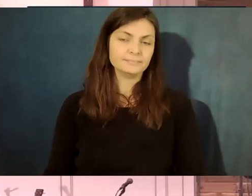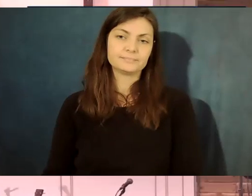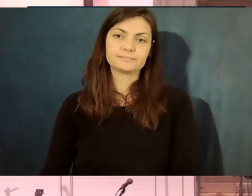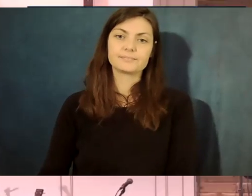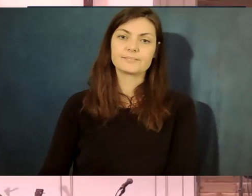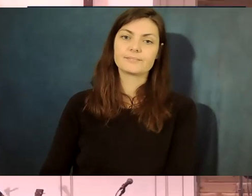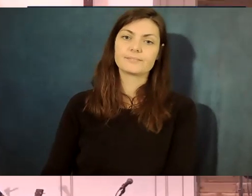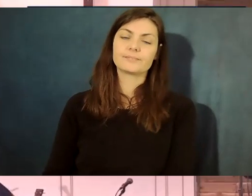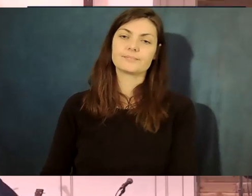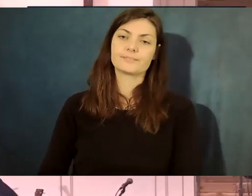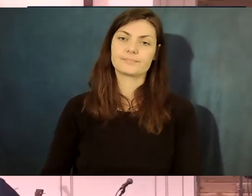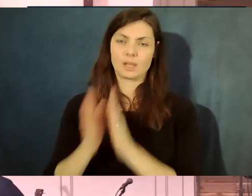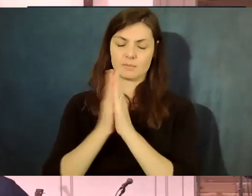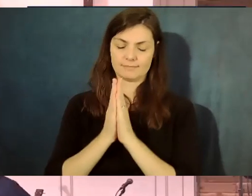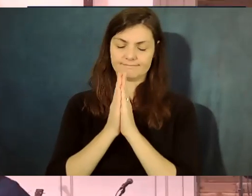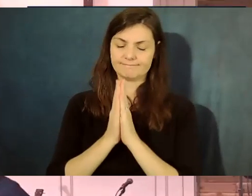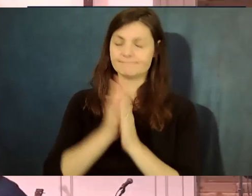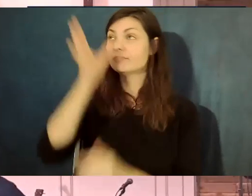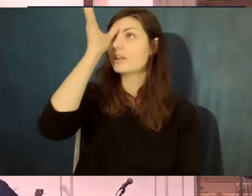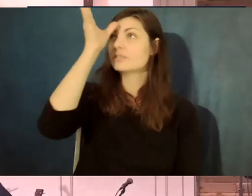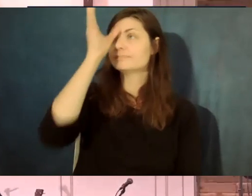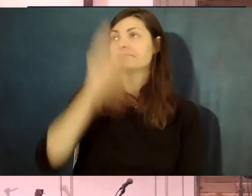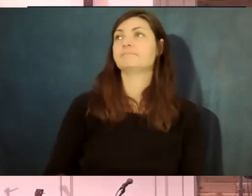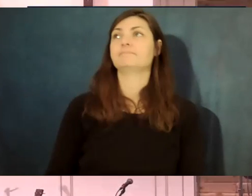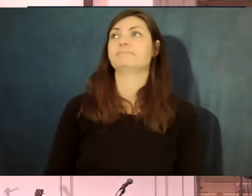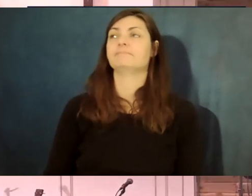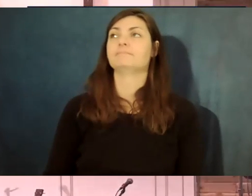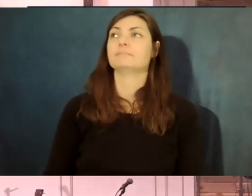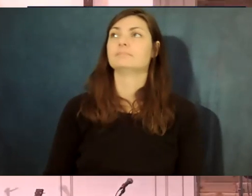Let's pray. Father,